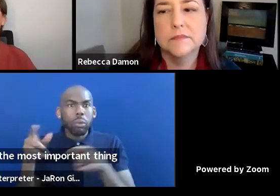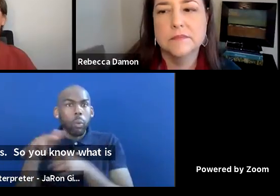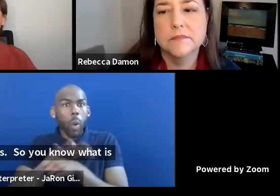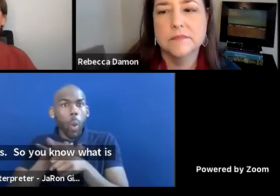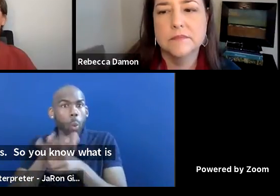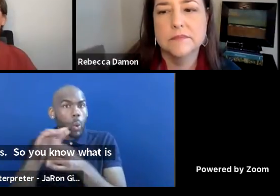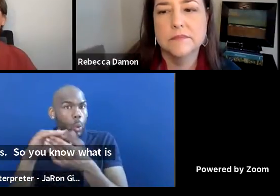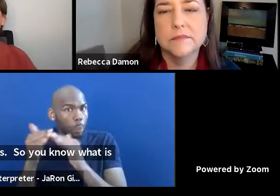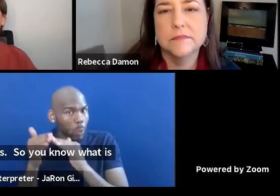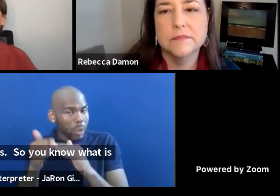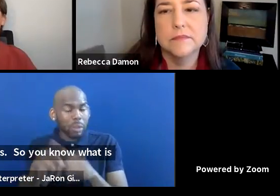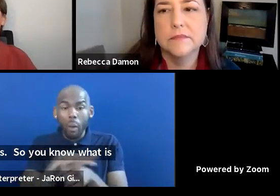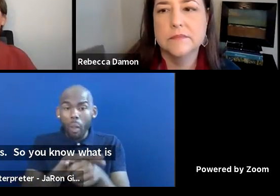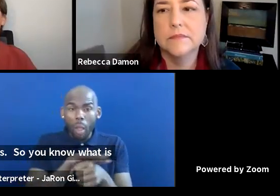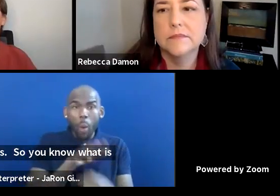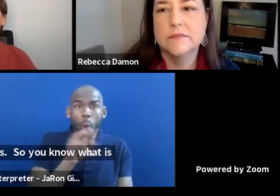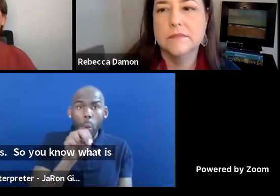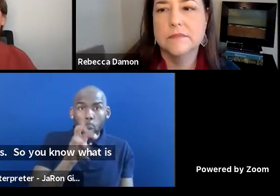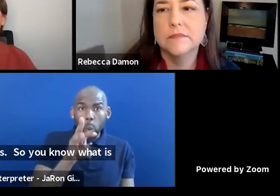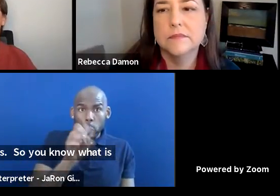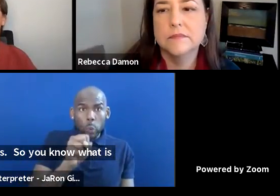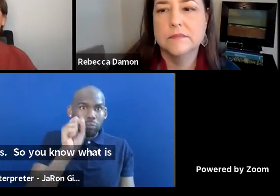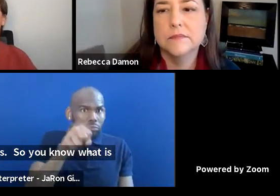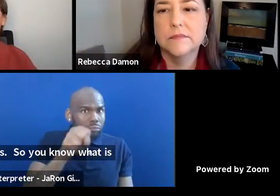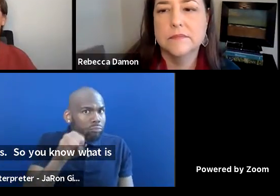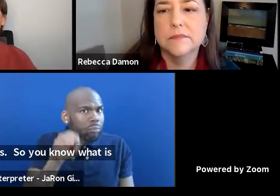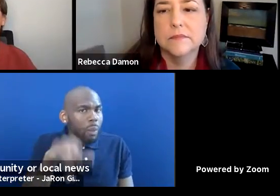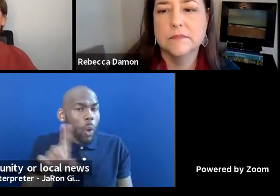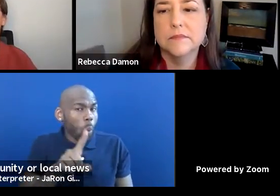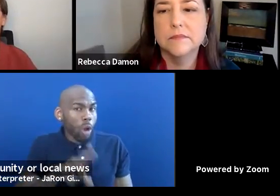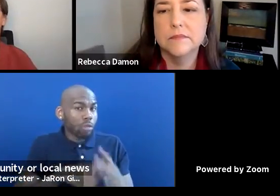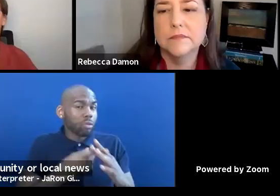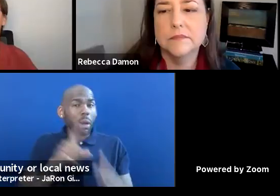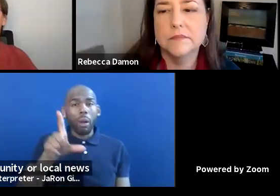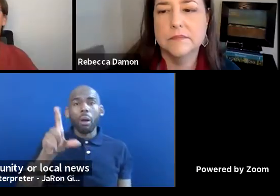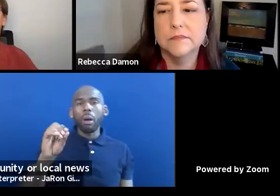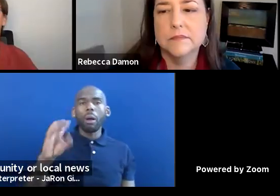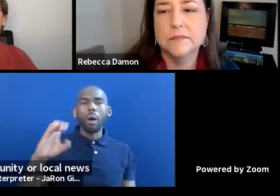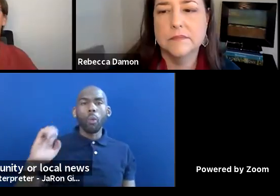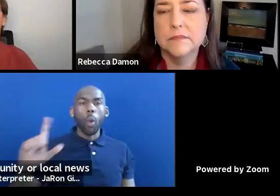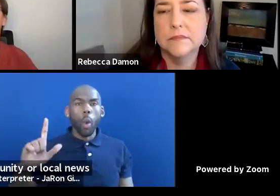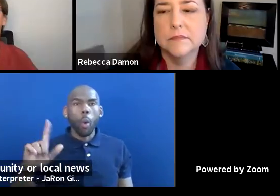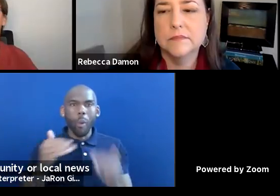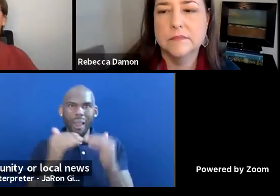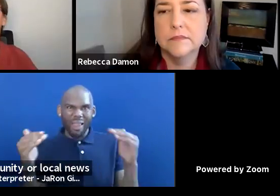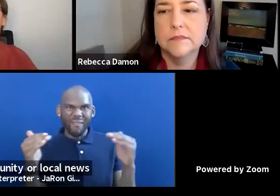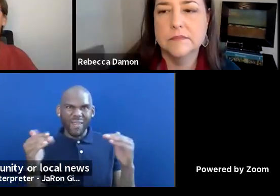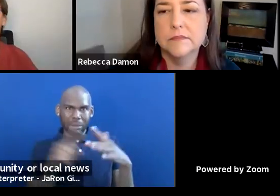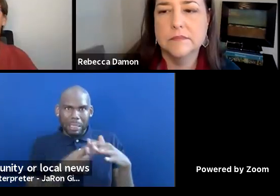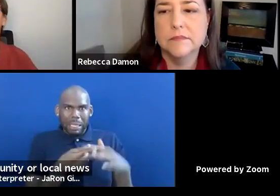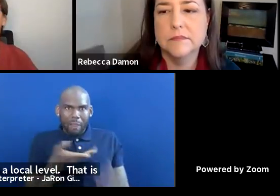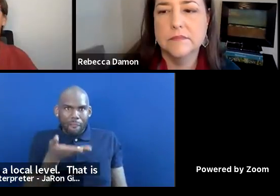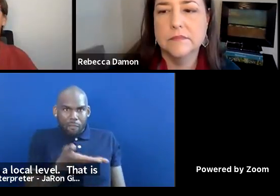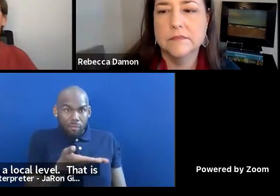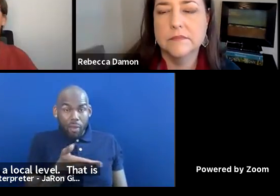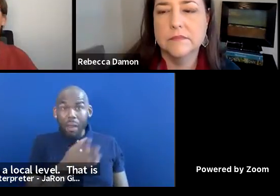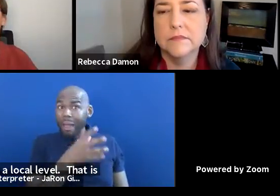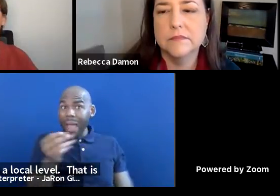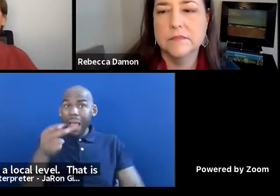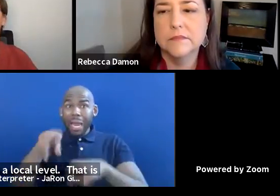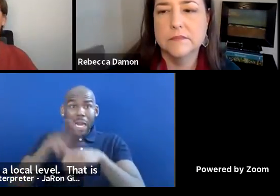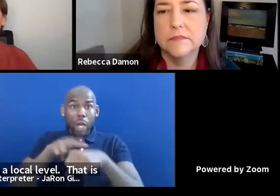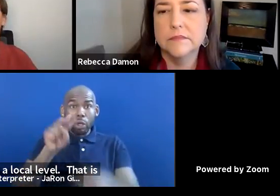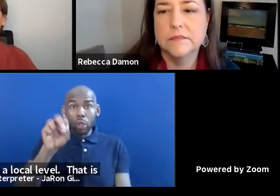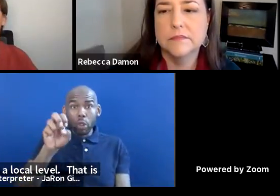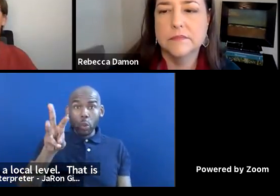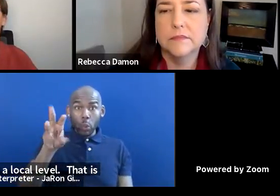your local news. That's where news starts, is at a local level. That's where it begins. And then also national news, and try to